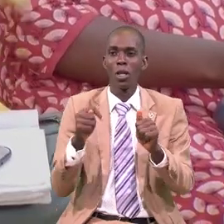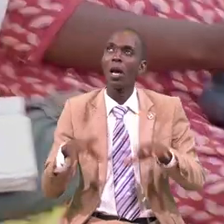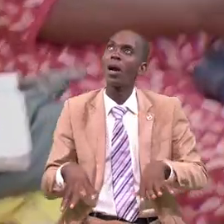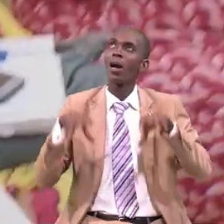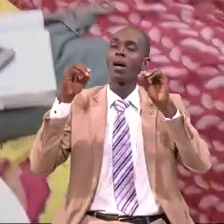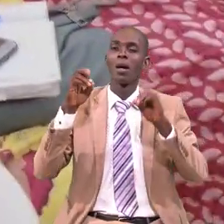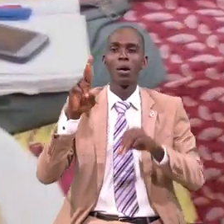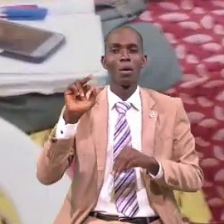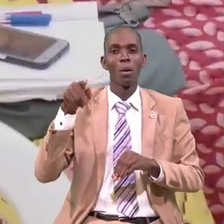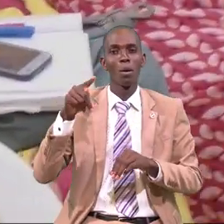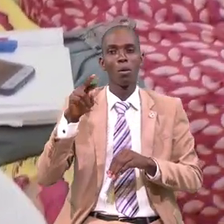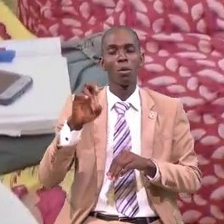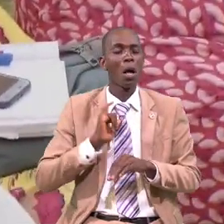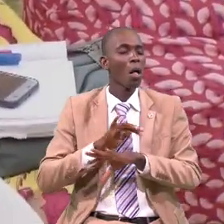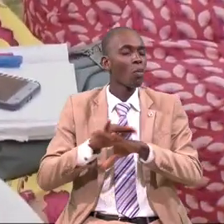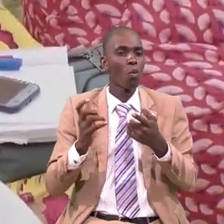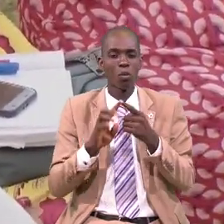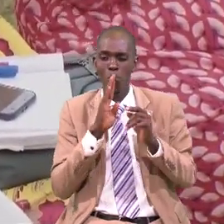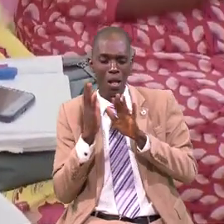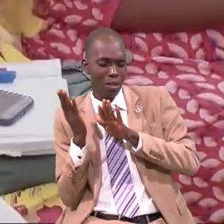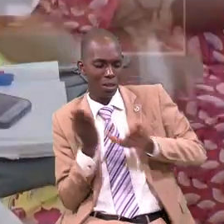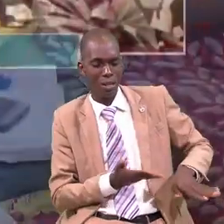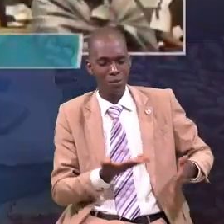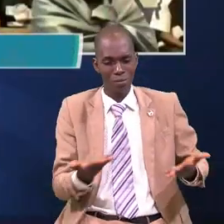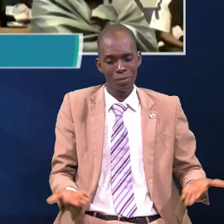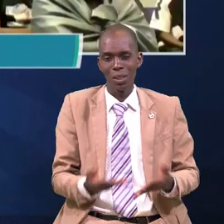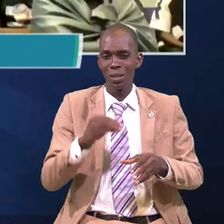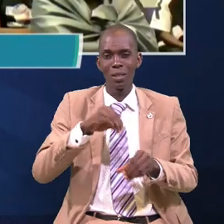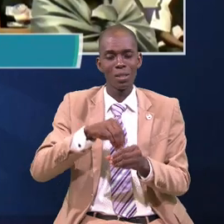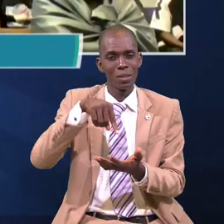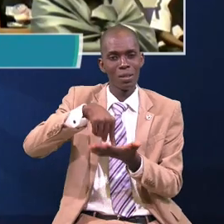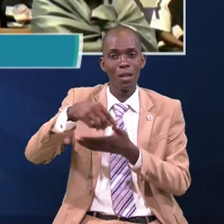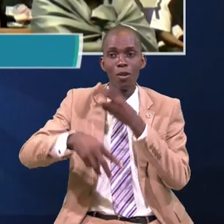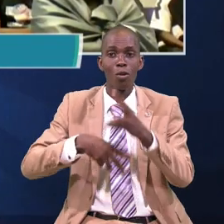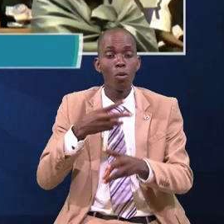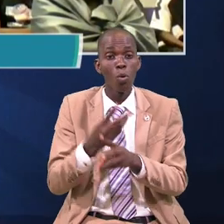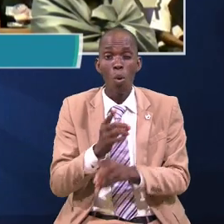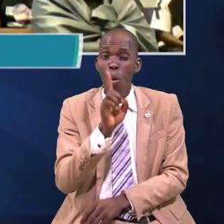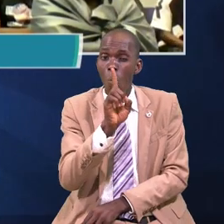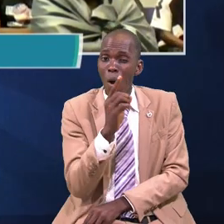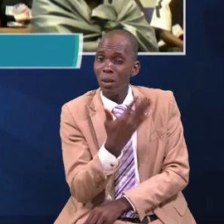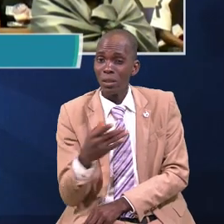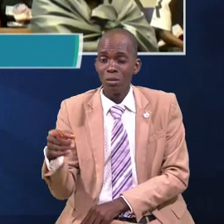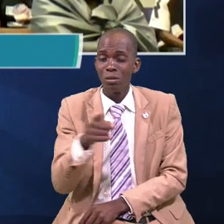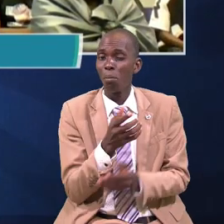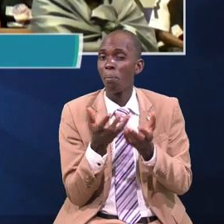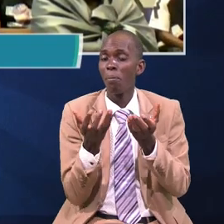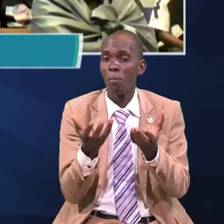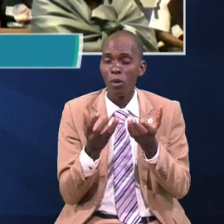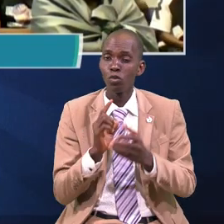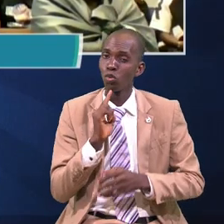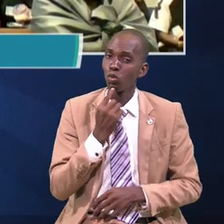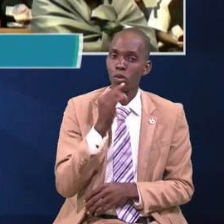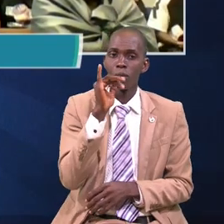left behind in this world. One thing they're thirsty about, and it's a